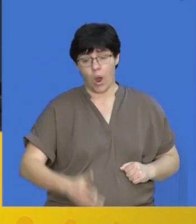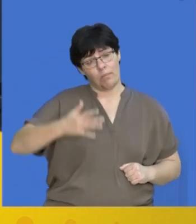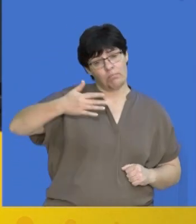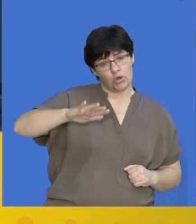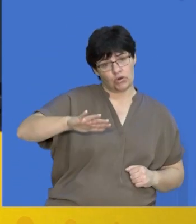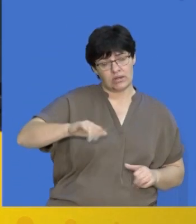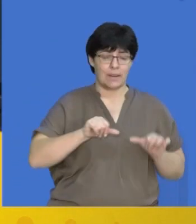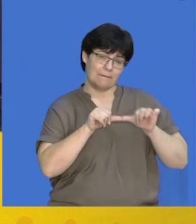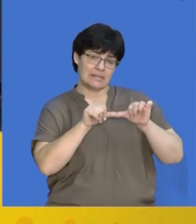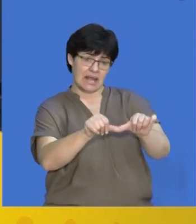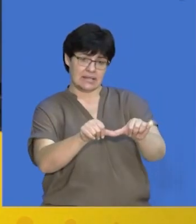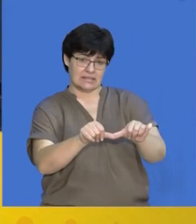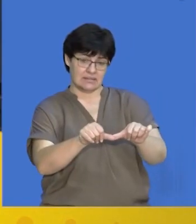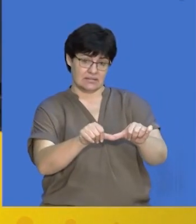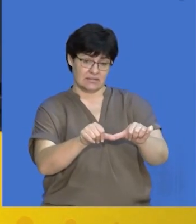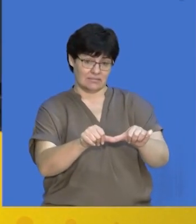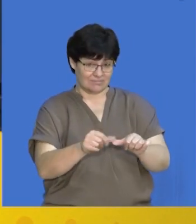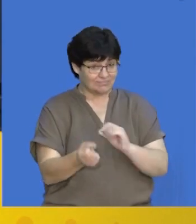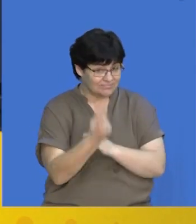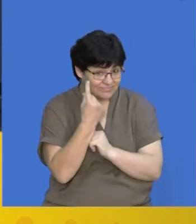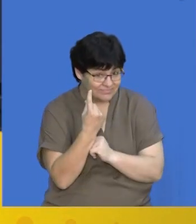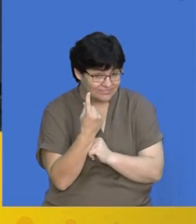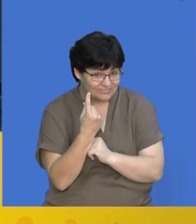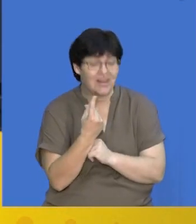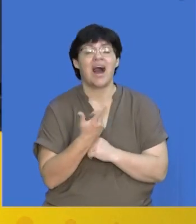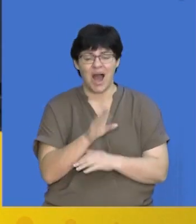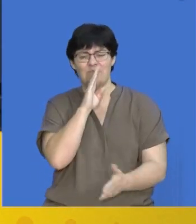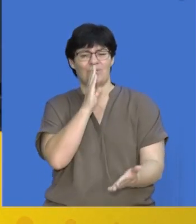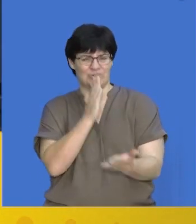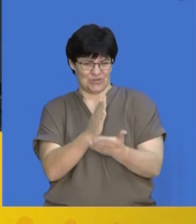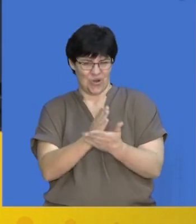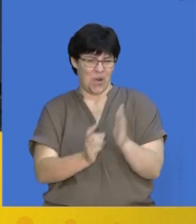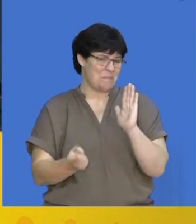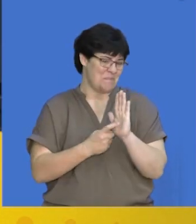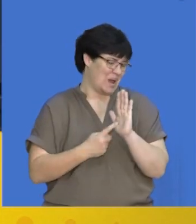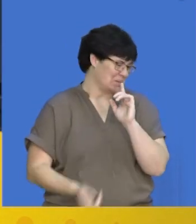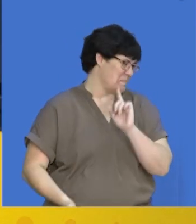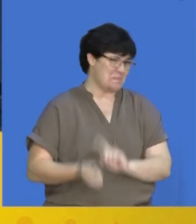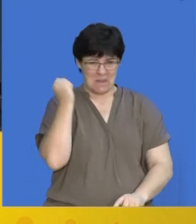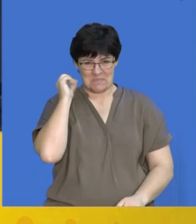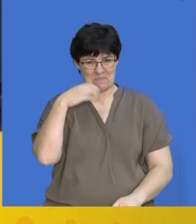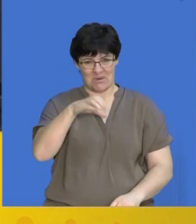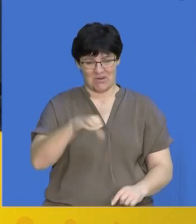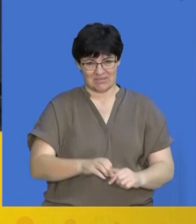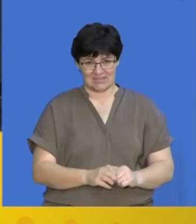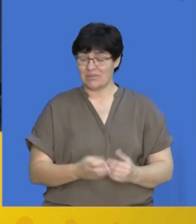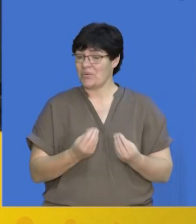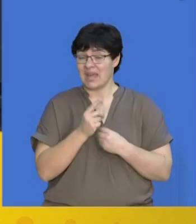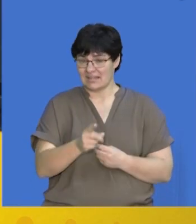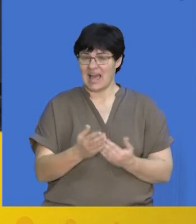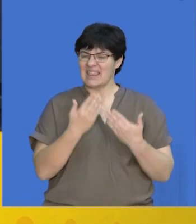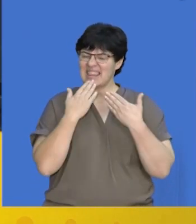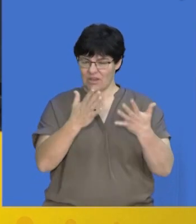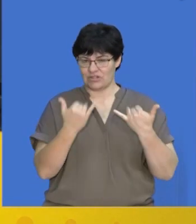moderate, maintain. Are we getting the picture? I'm sure you're going to score more marks in your paragraph. With that, thanks